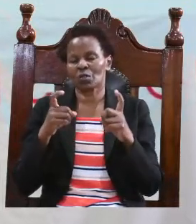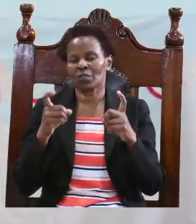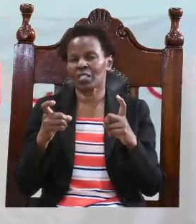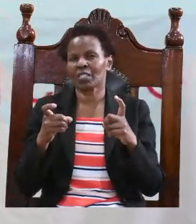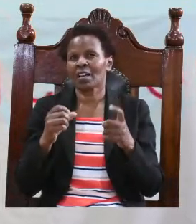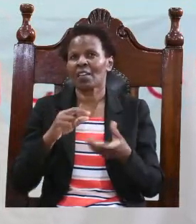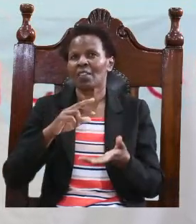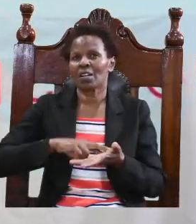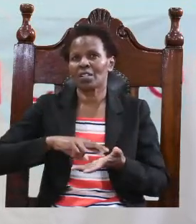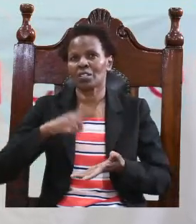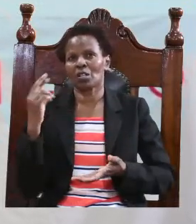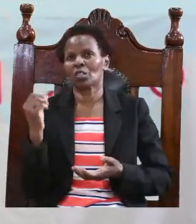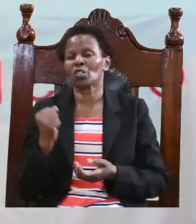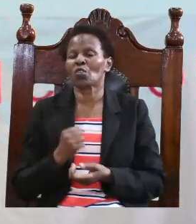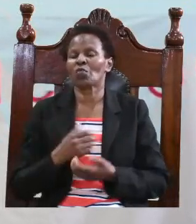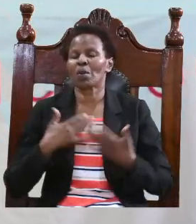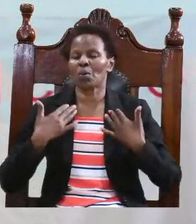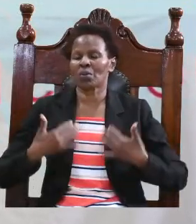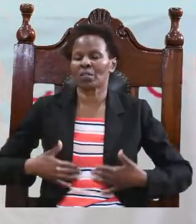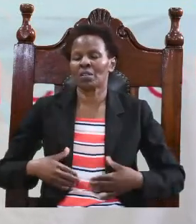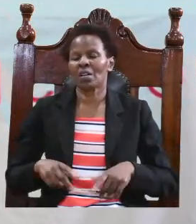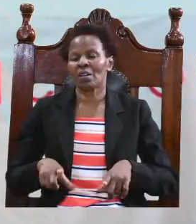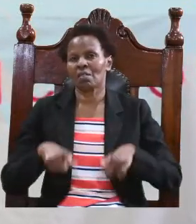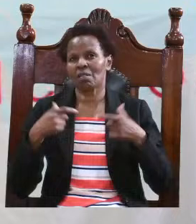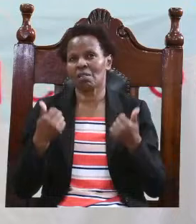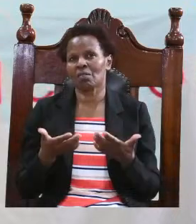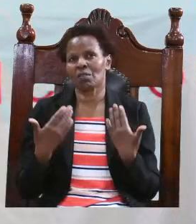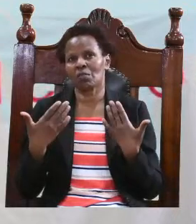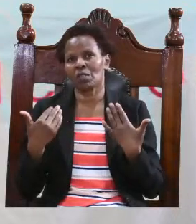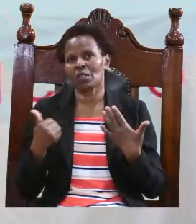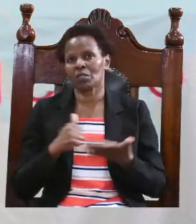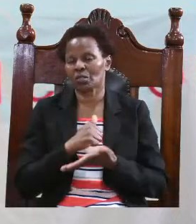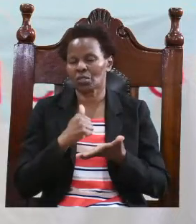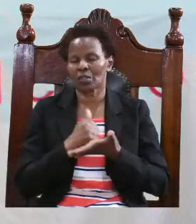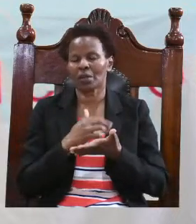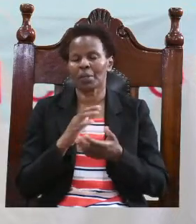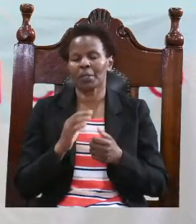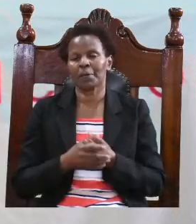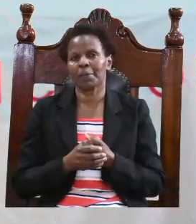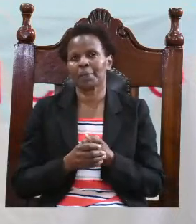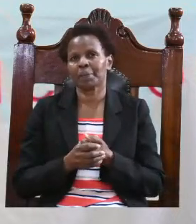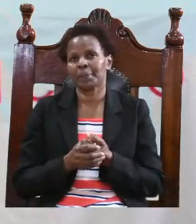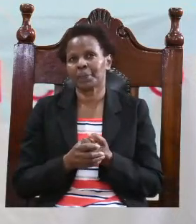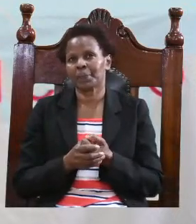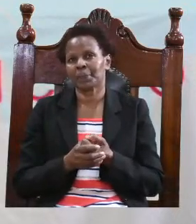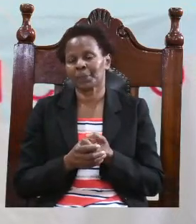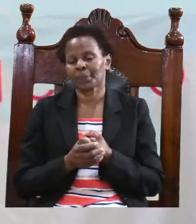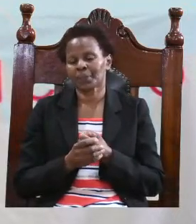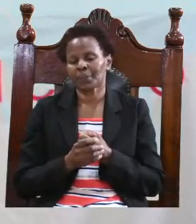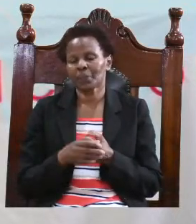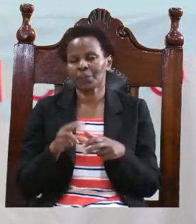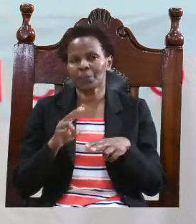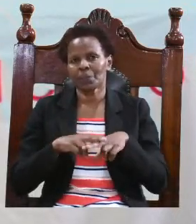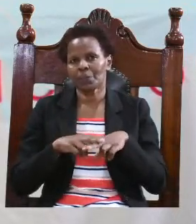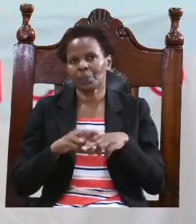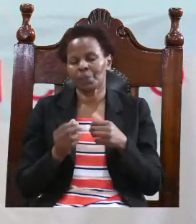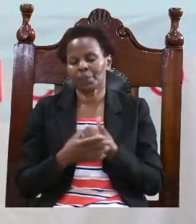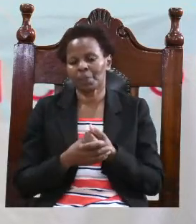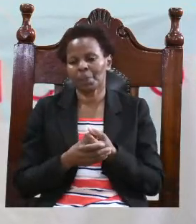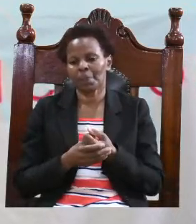forgiveness of sins, the resurrection of the body, and the life everlasting. Amen. Amen. You may be seated.